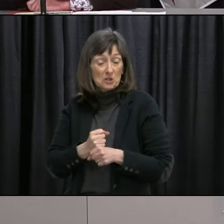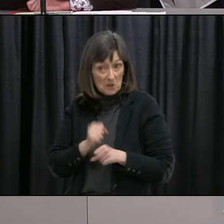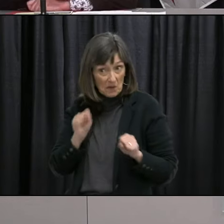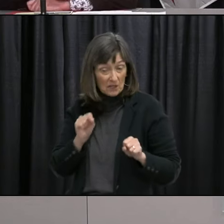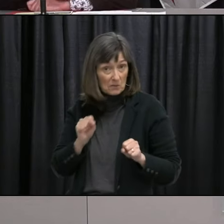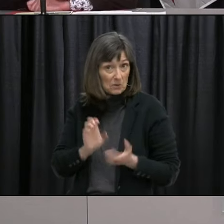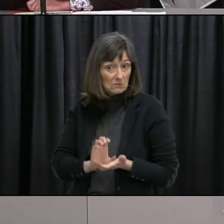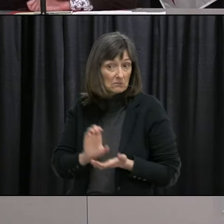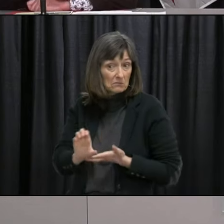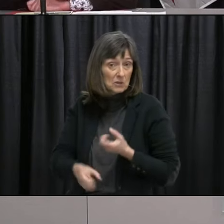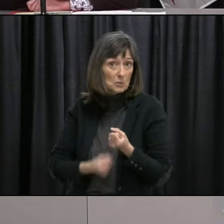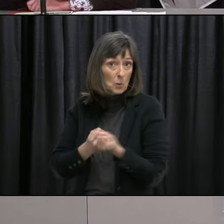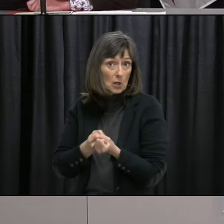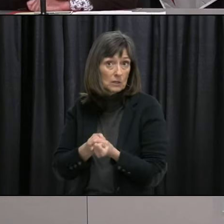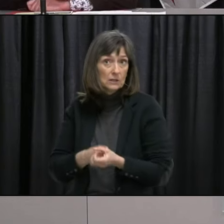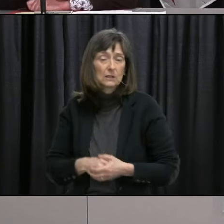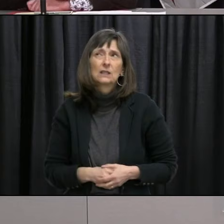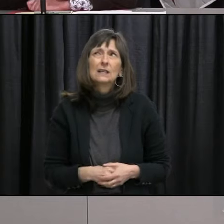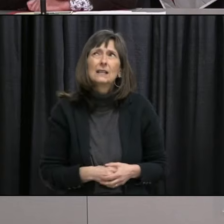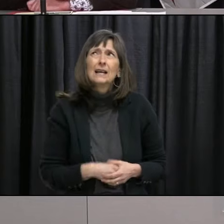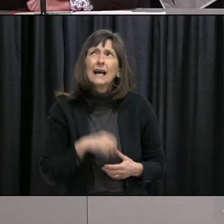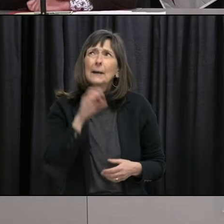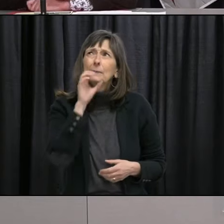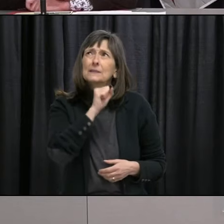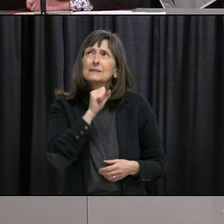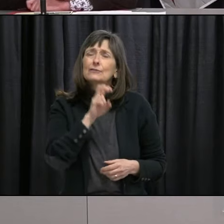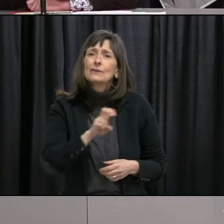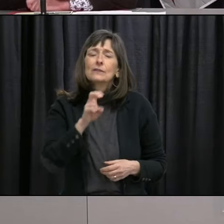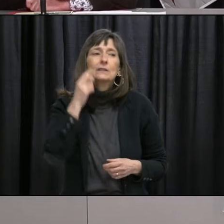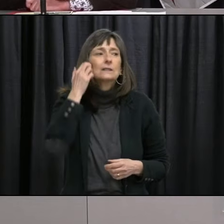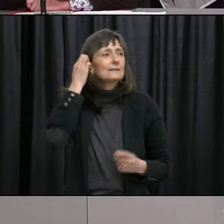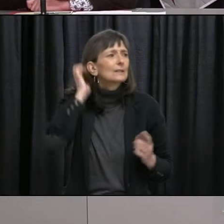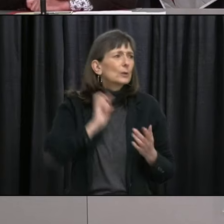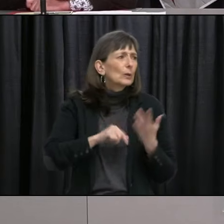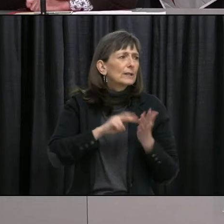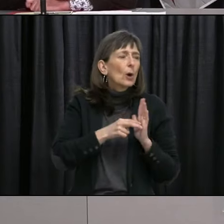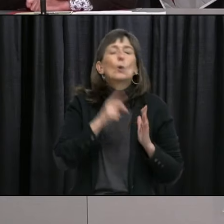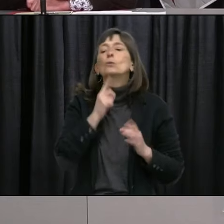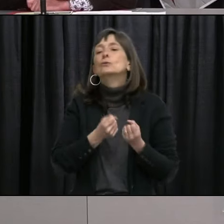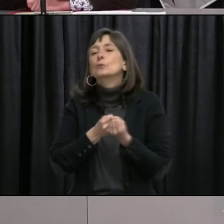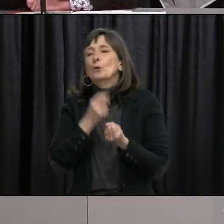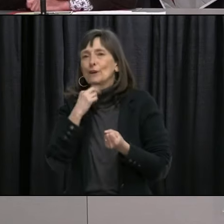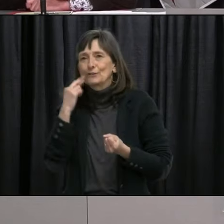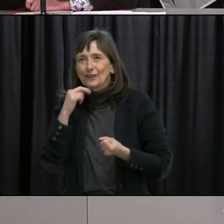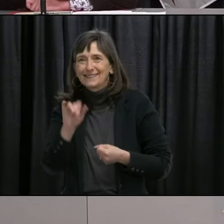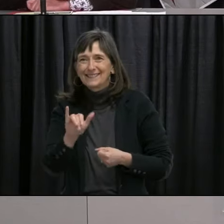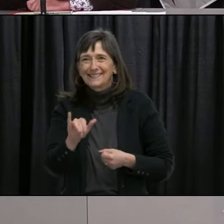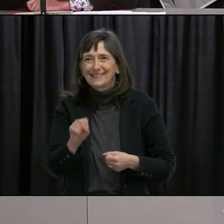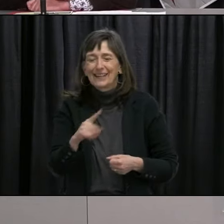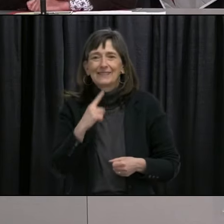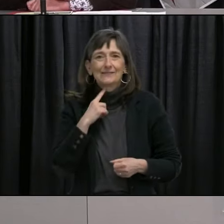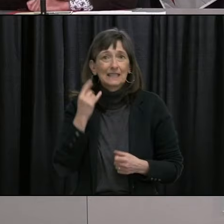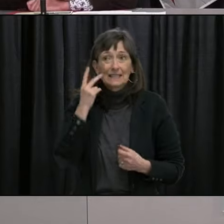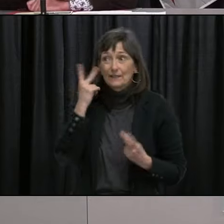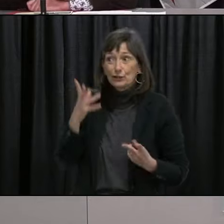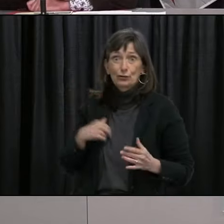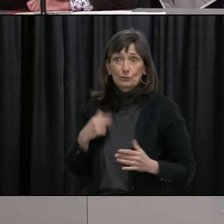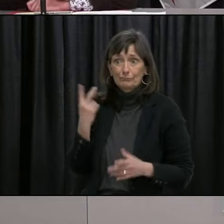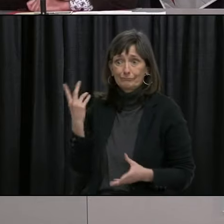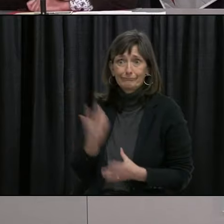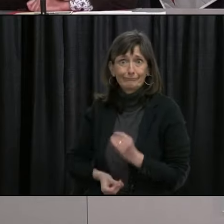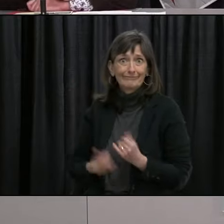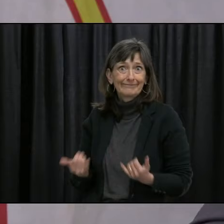So from the tourism, from the travel, I missed the first part of the question. It was about support for restaurants from the lack of tourists. Yeah, so there's a